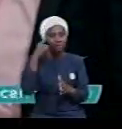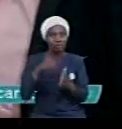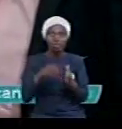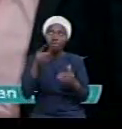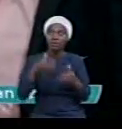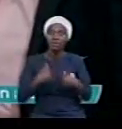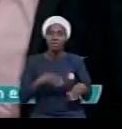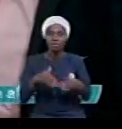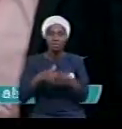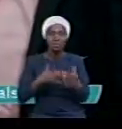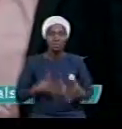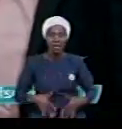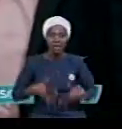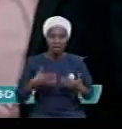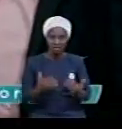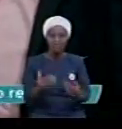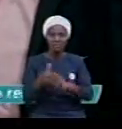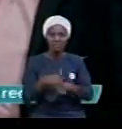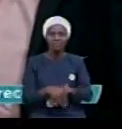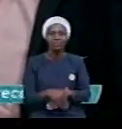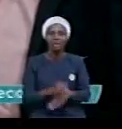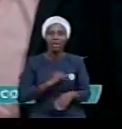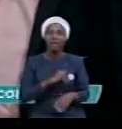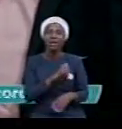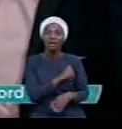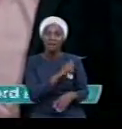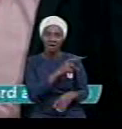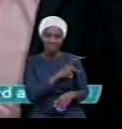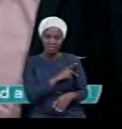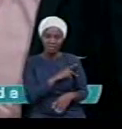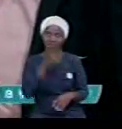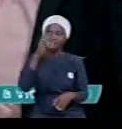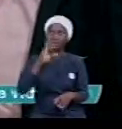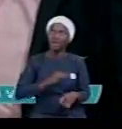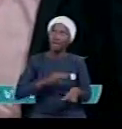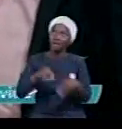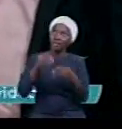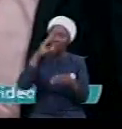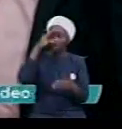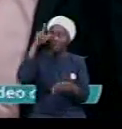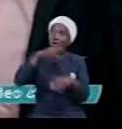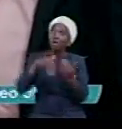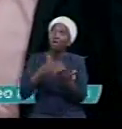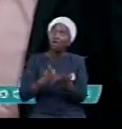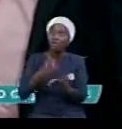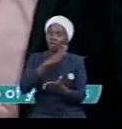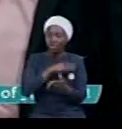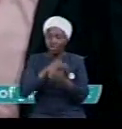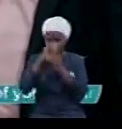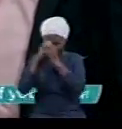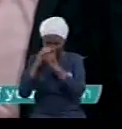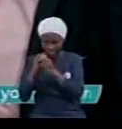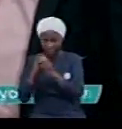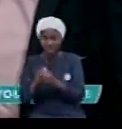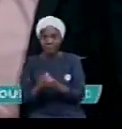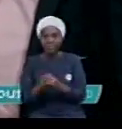tonight. I appreciate God. I give him all glory, all honor, all adoration. Blessed be his name